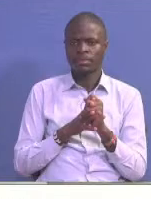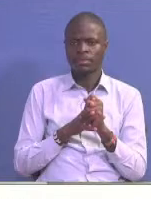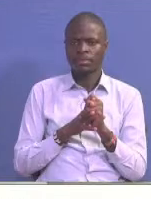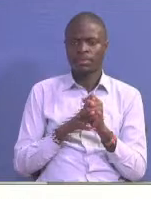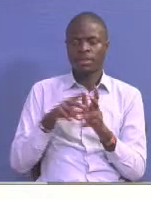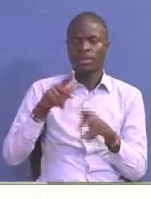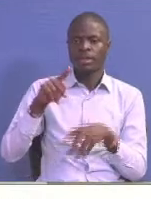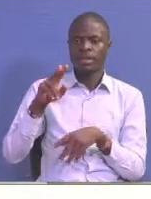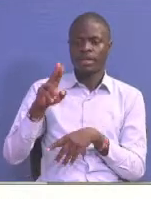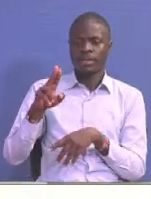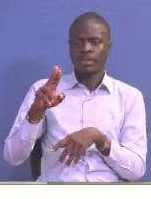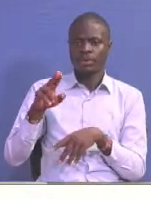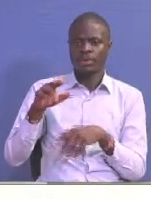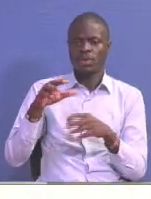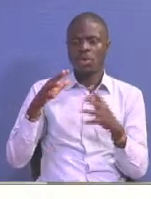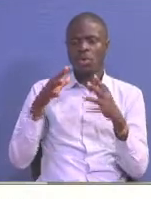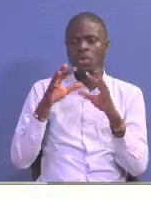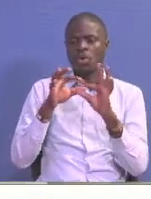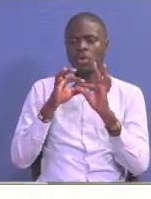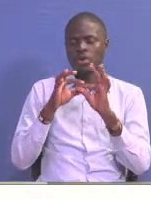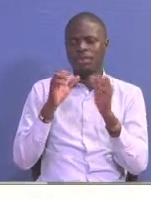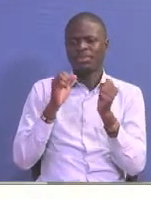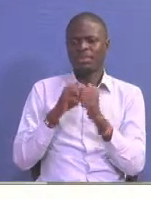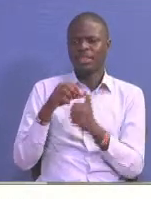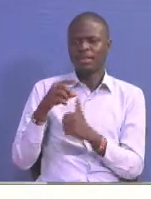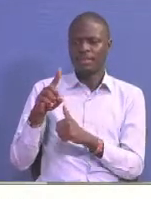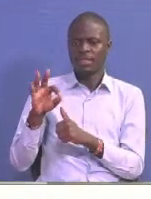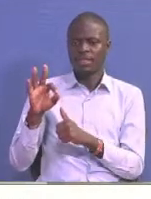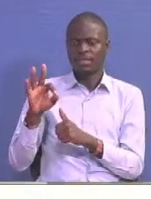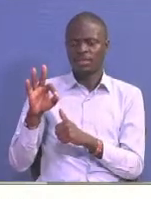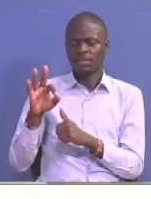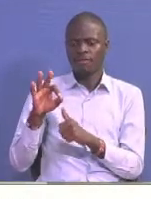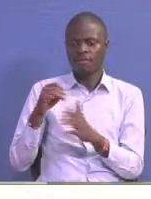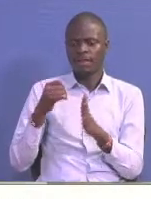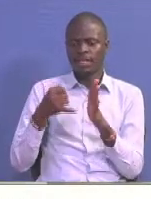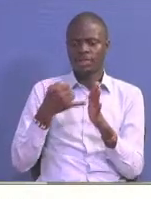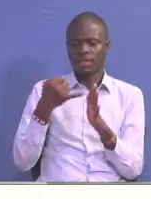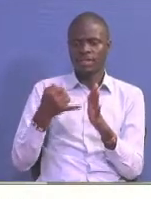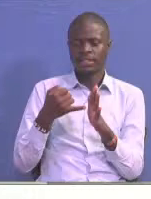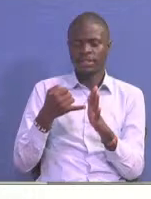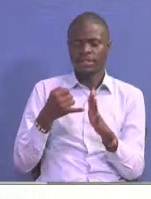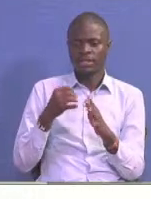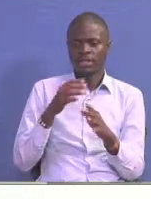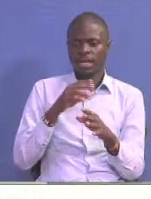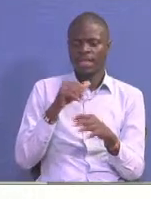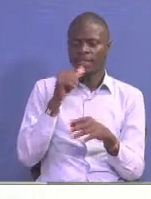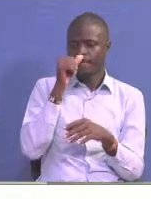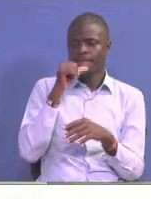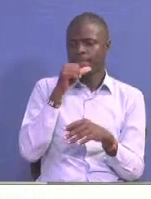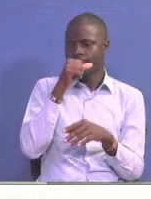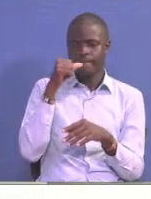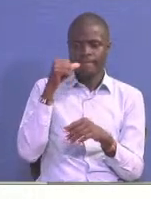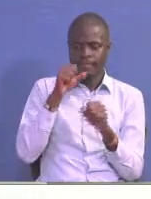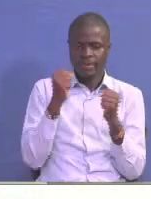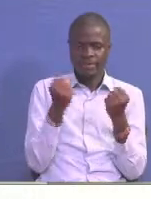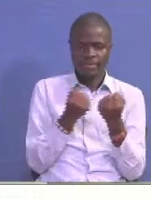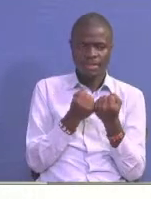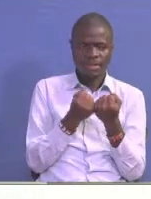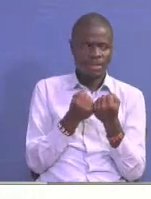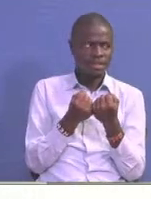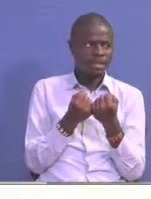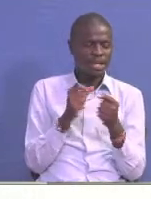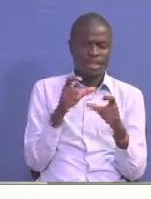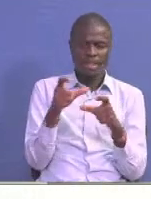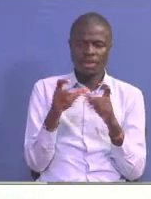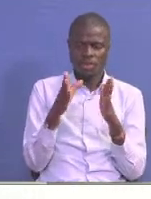Kenyatta University, in collaboration with the ministry responsible for industrialization and the private sector, under the